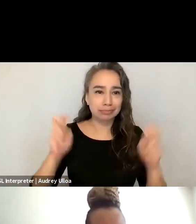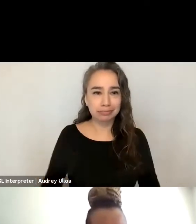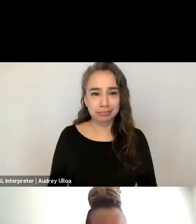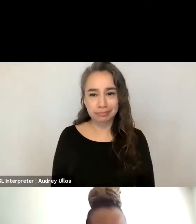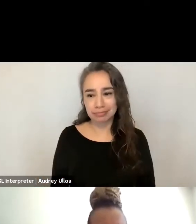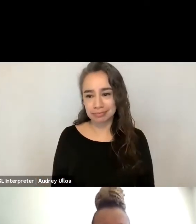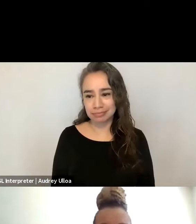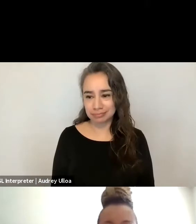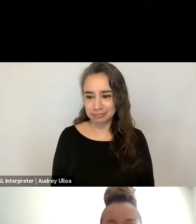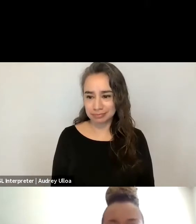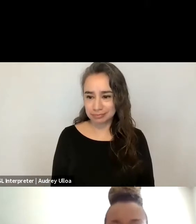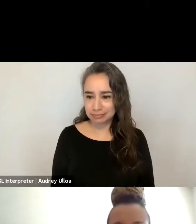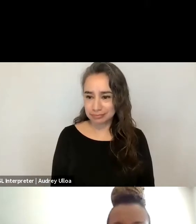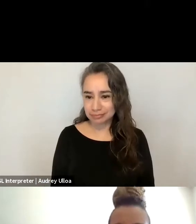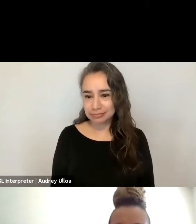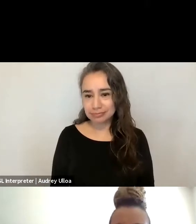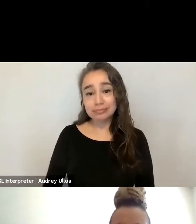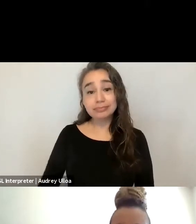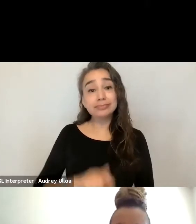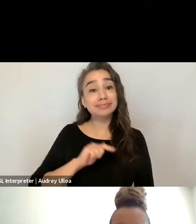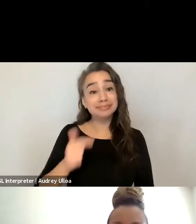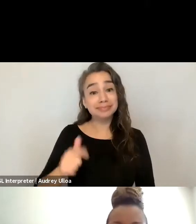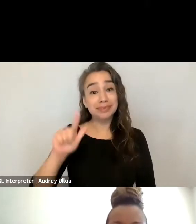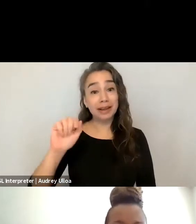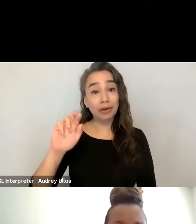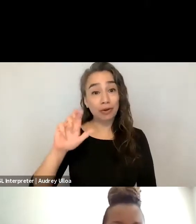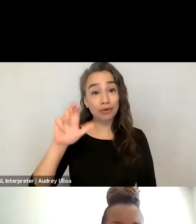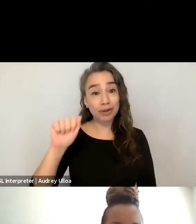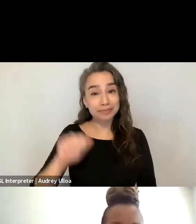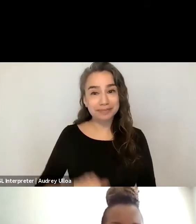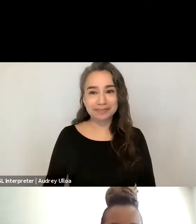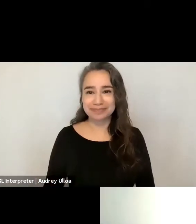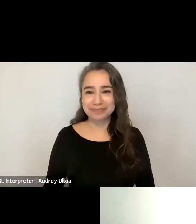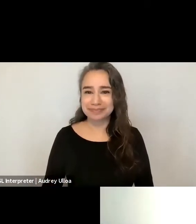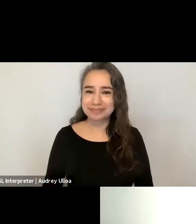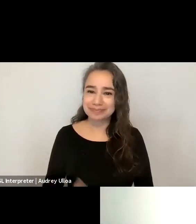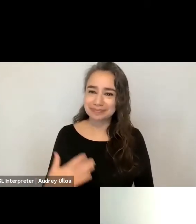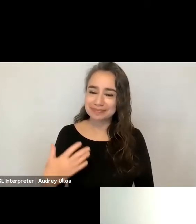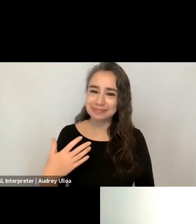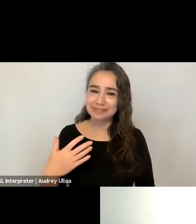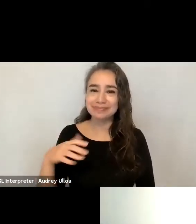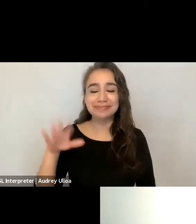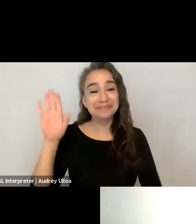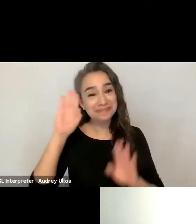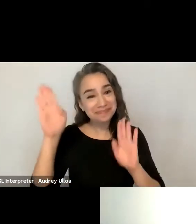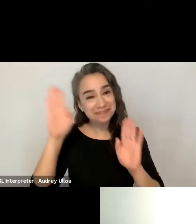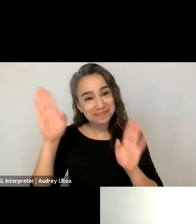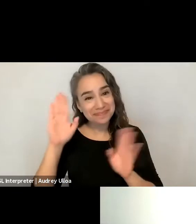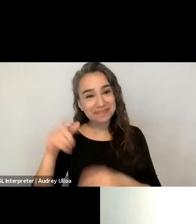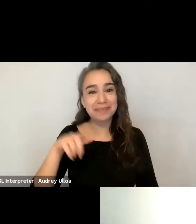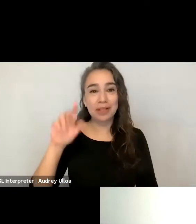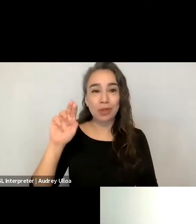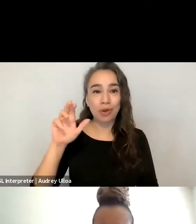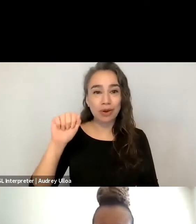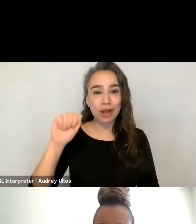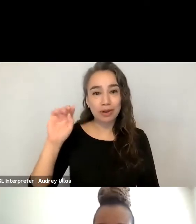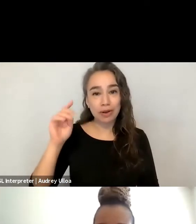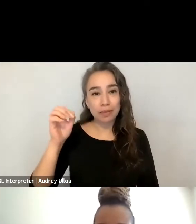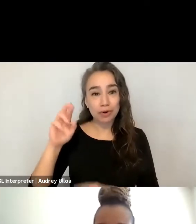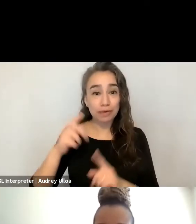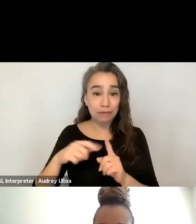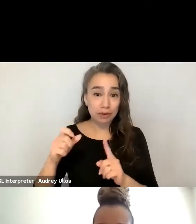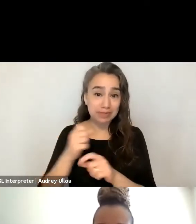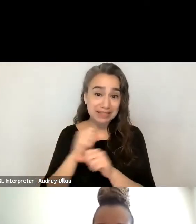Okay. Laura? Thanks a lot, Nicole. Hey there, my name is Laura Carper from Safe in